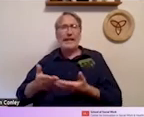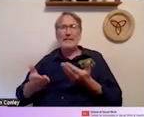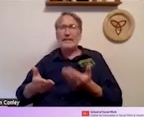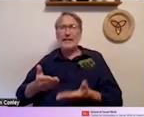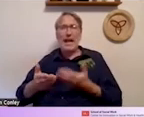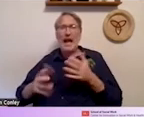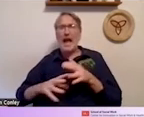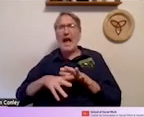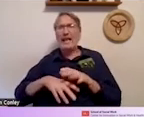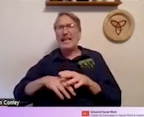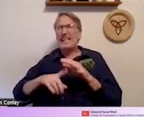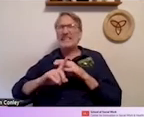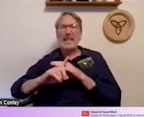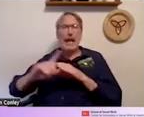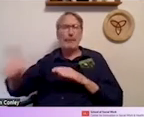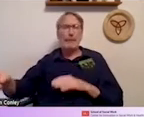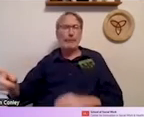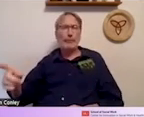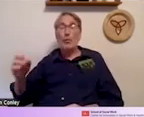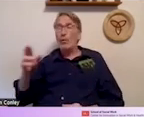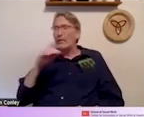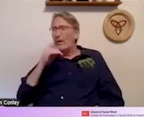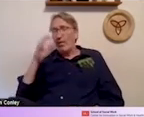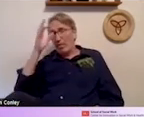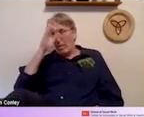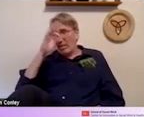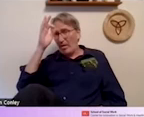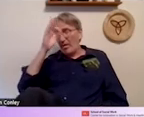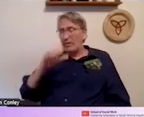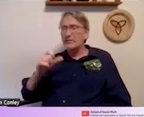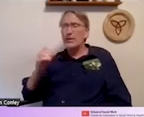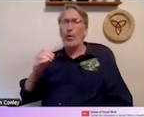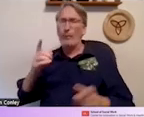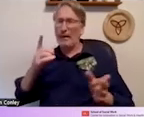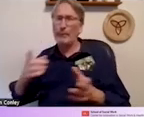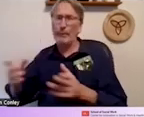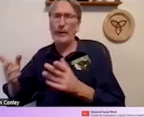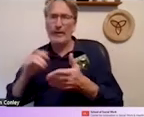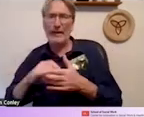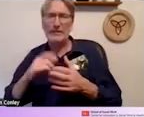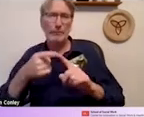or maybe we haven't even thought about it. So again, getting at the upstream, being prepared.